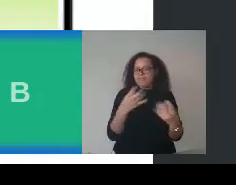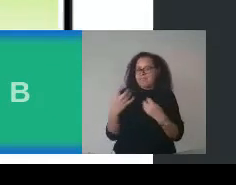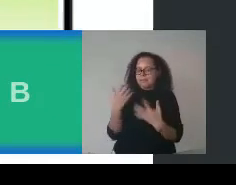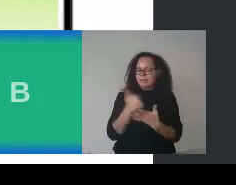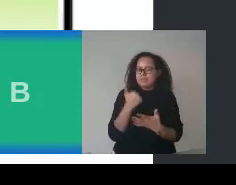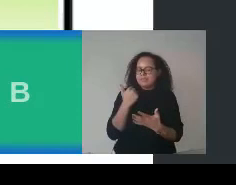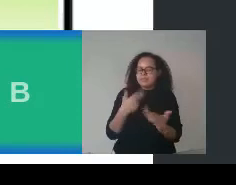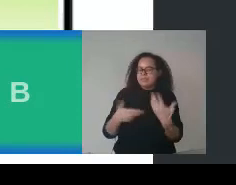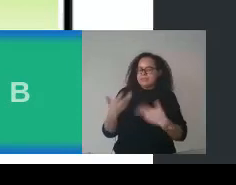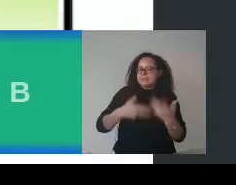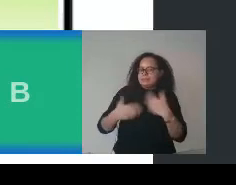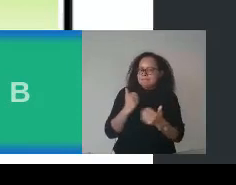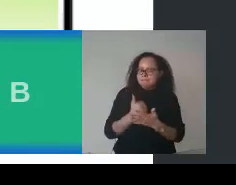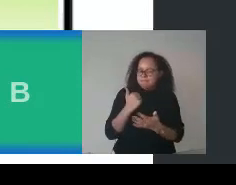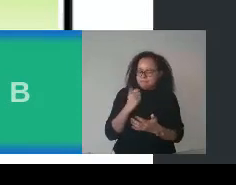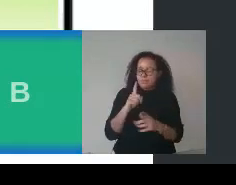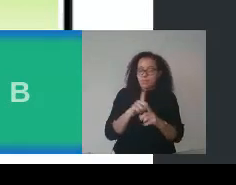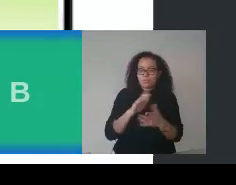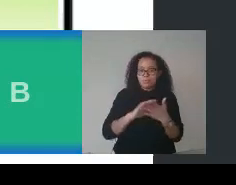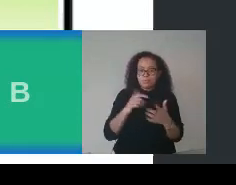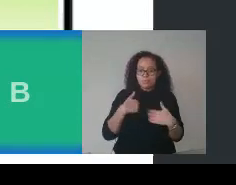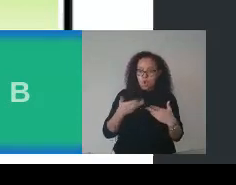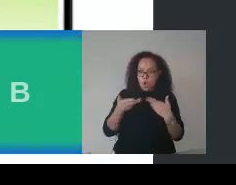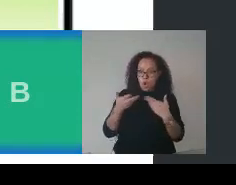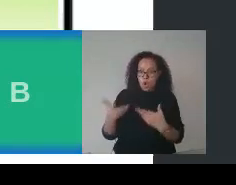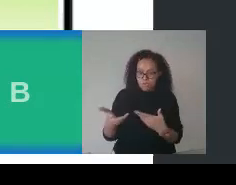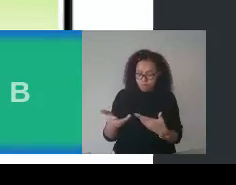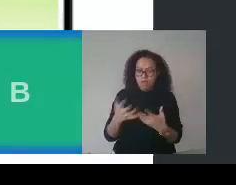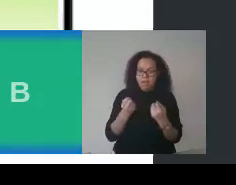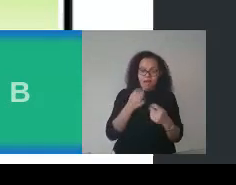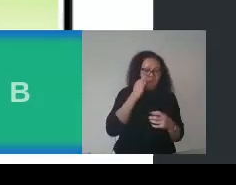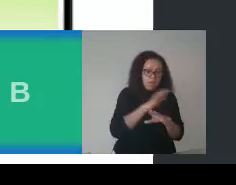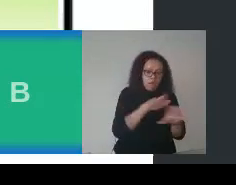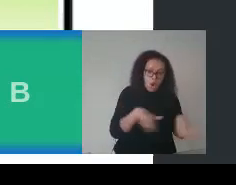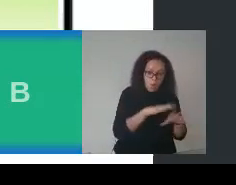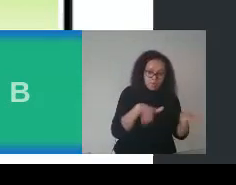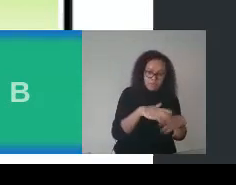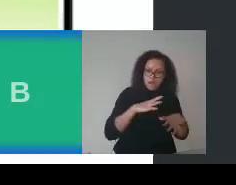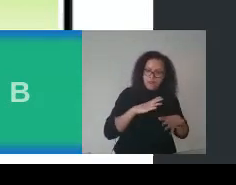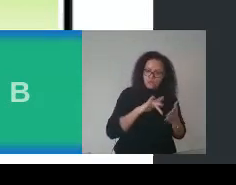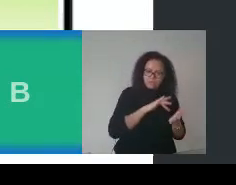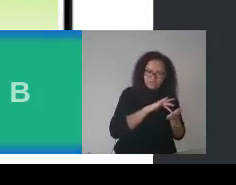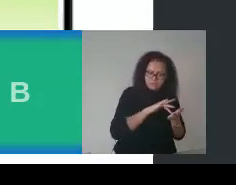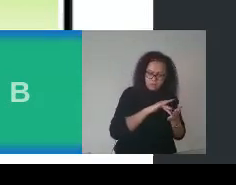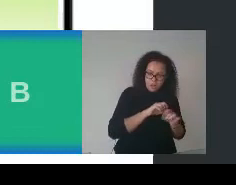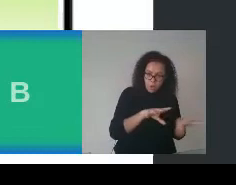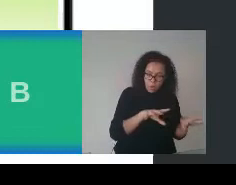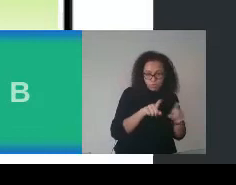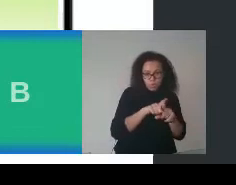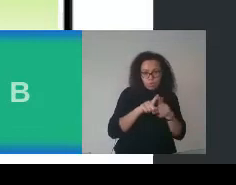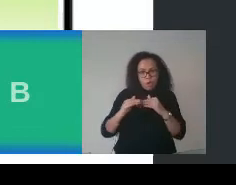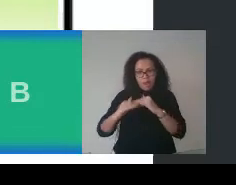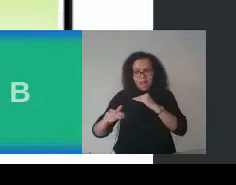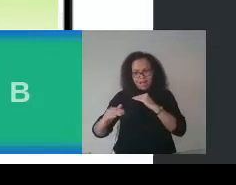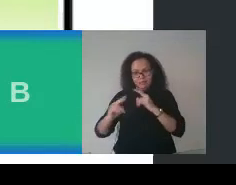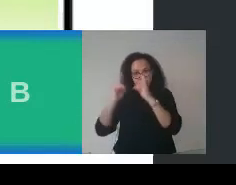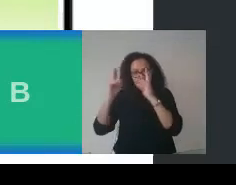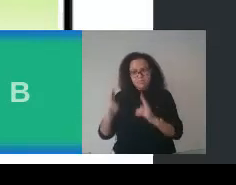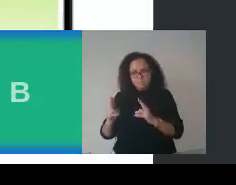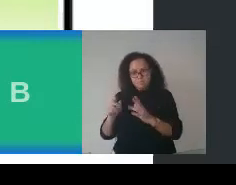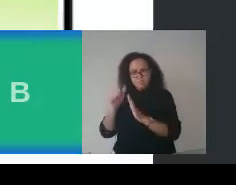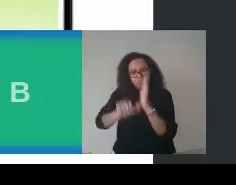has also mean that what we've offered is, in addition to our aquatic program in leisure centres, there's land programs too, which can fit inside and